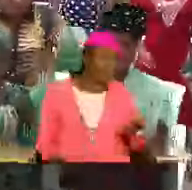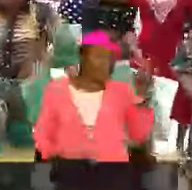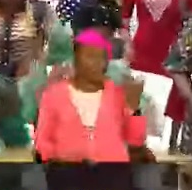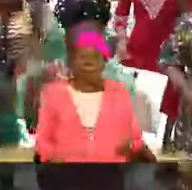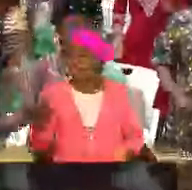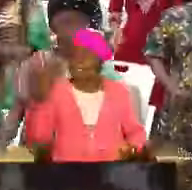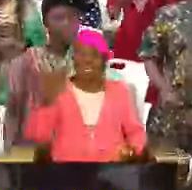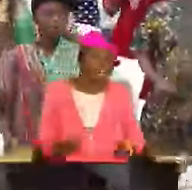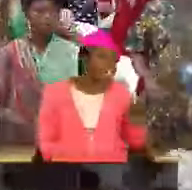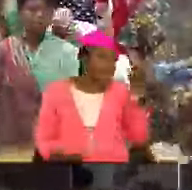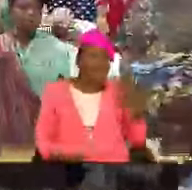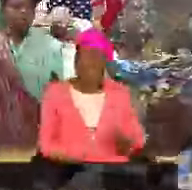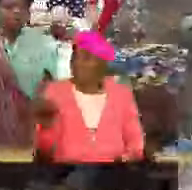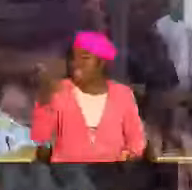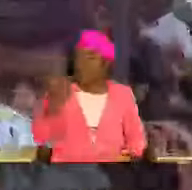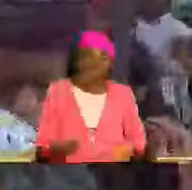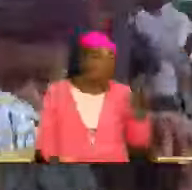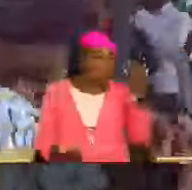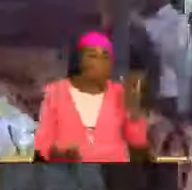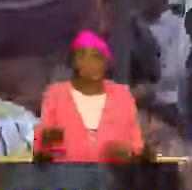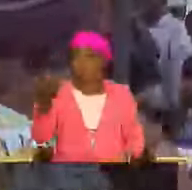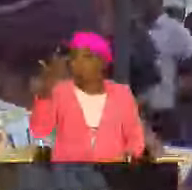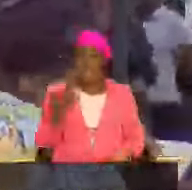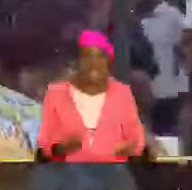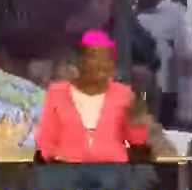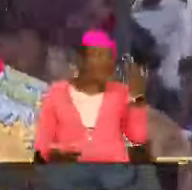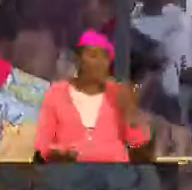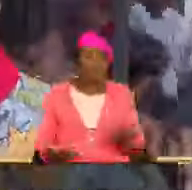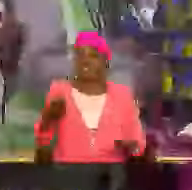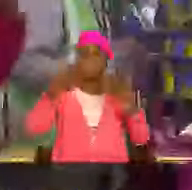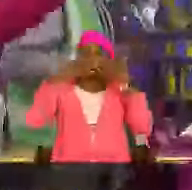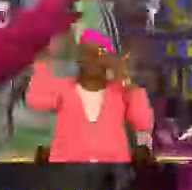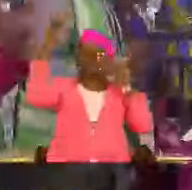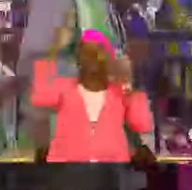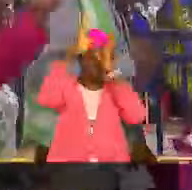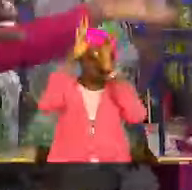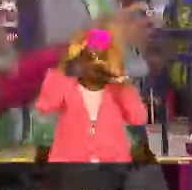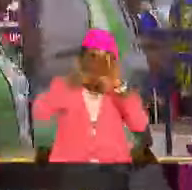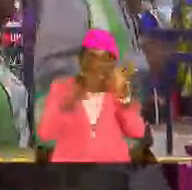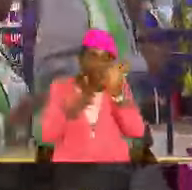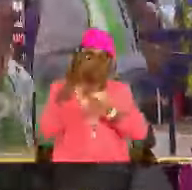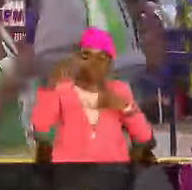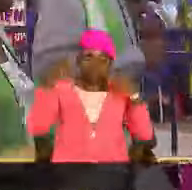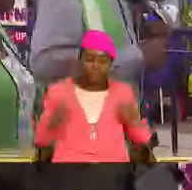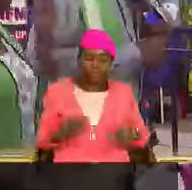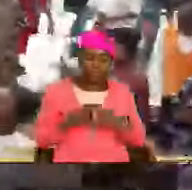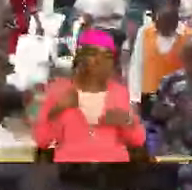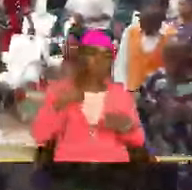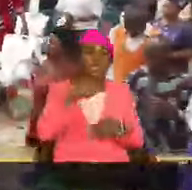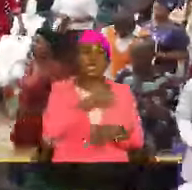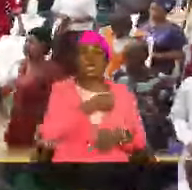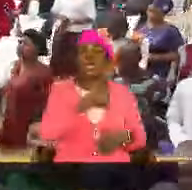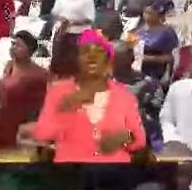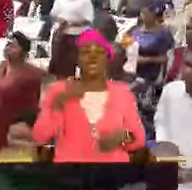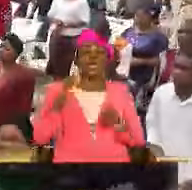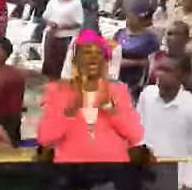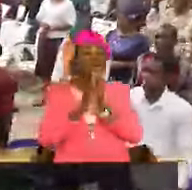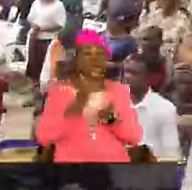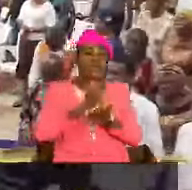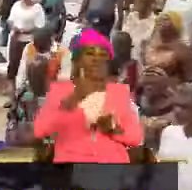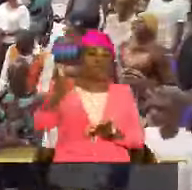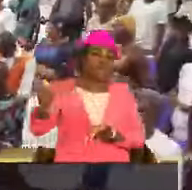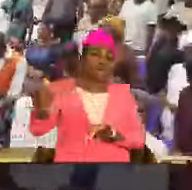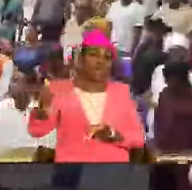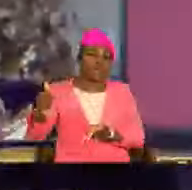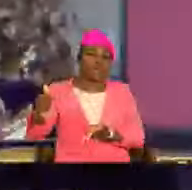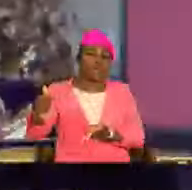yes thank you father in Jesus mighty name it is so